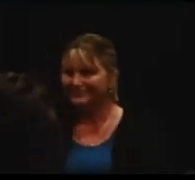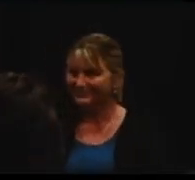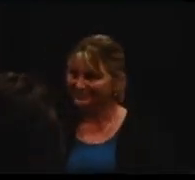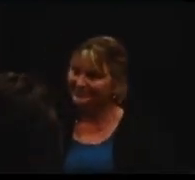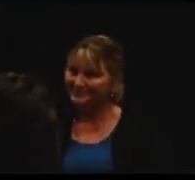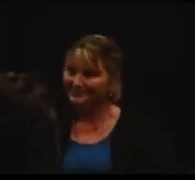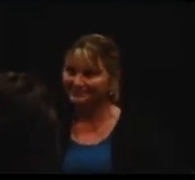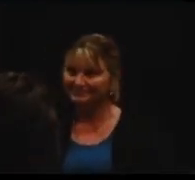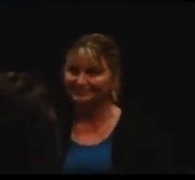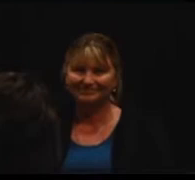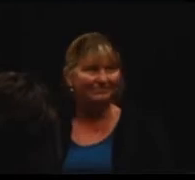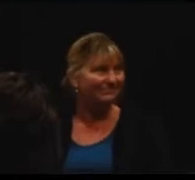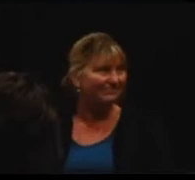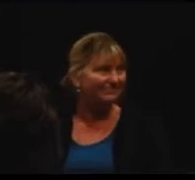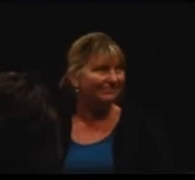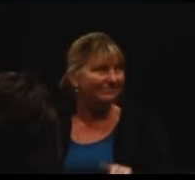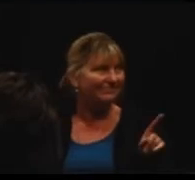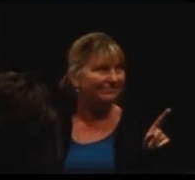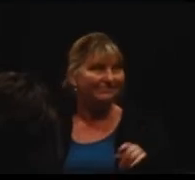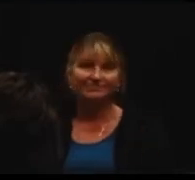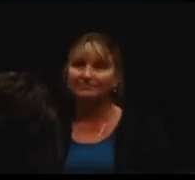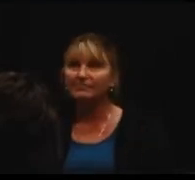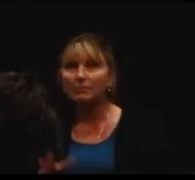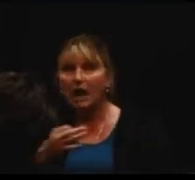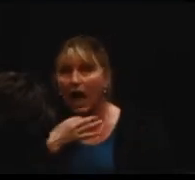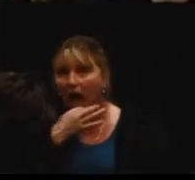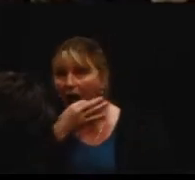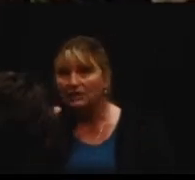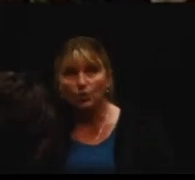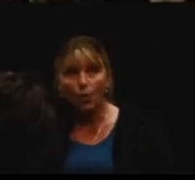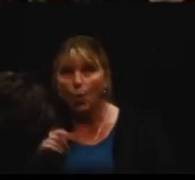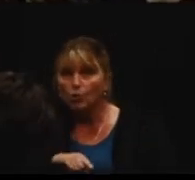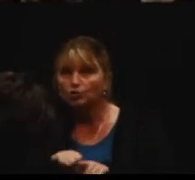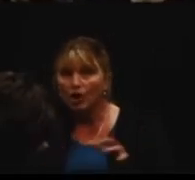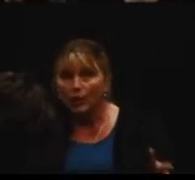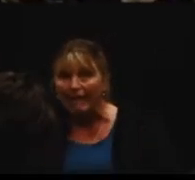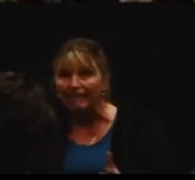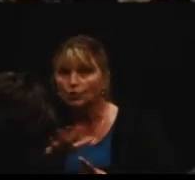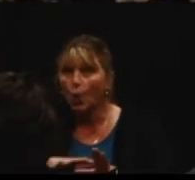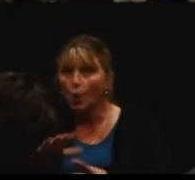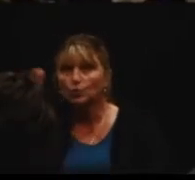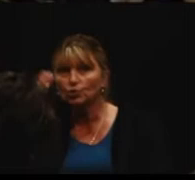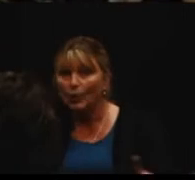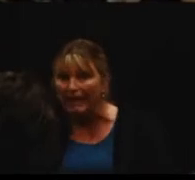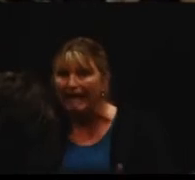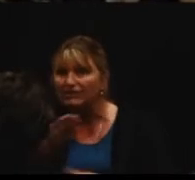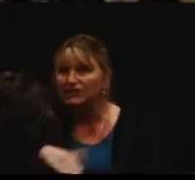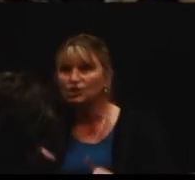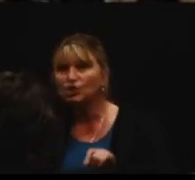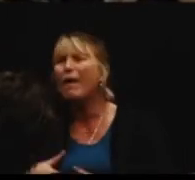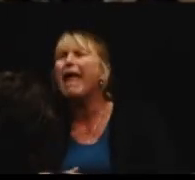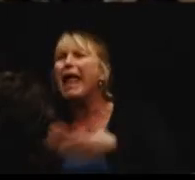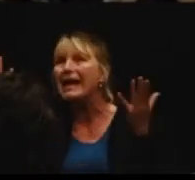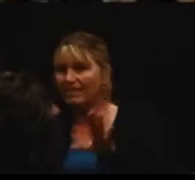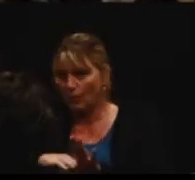over to you. I'm going to make a pitch that everyone here tries to encourage the local schools to encourage kids to do everything with